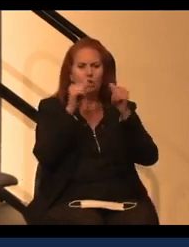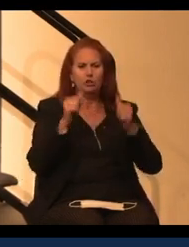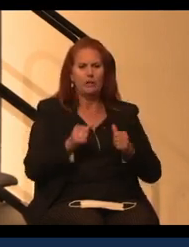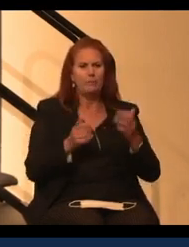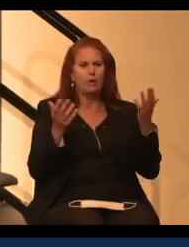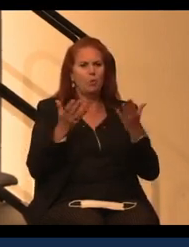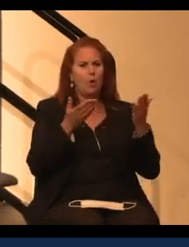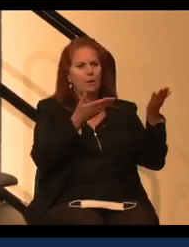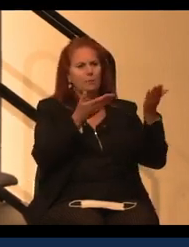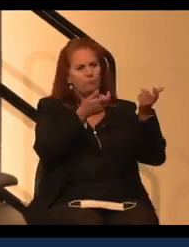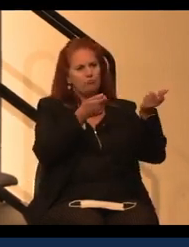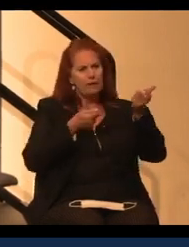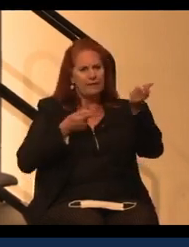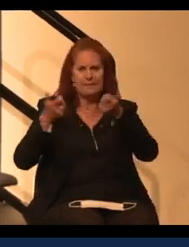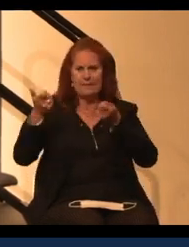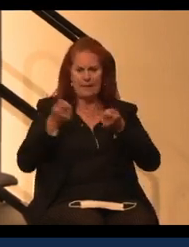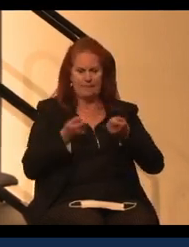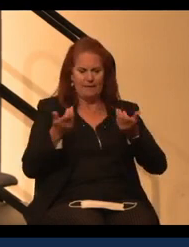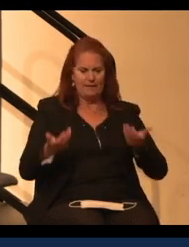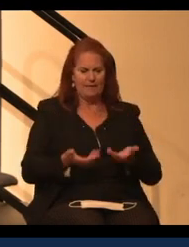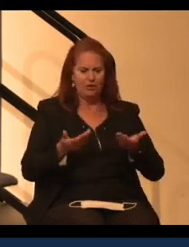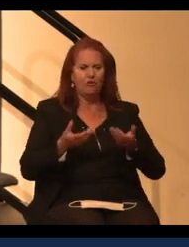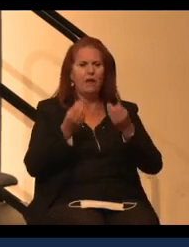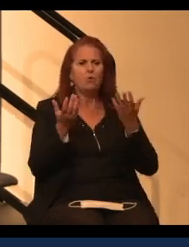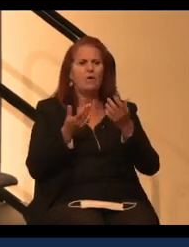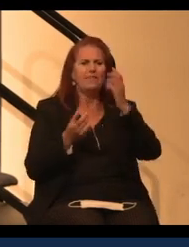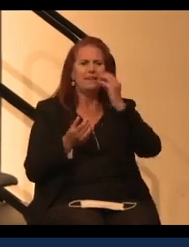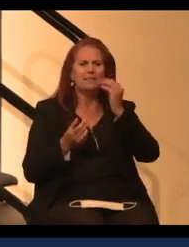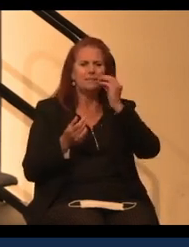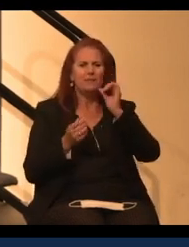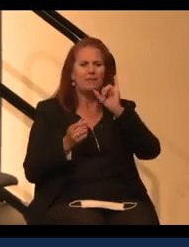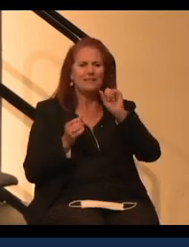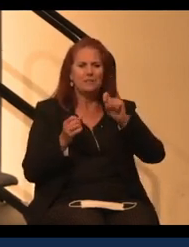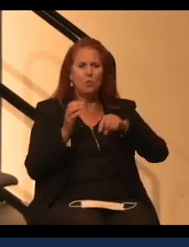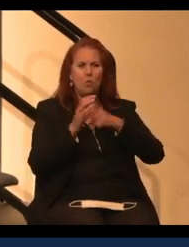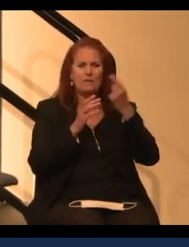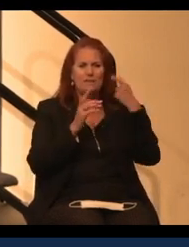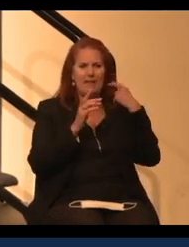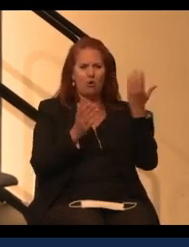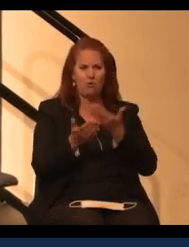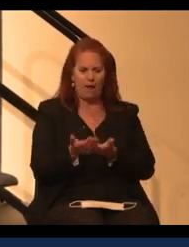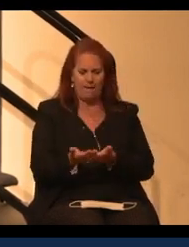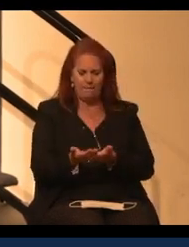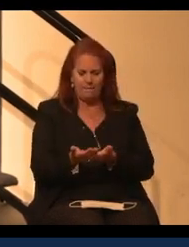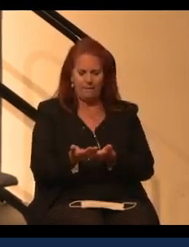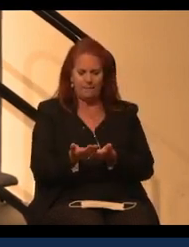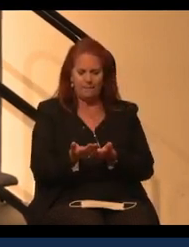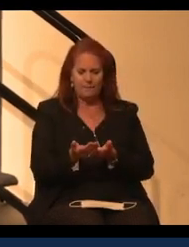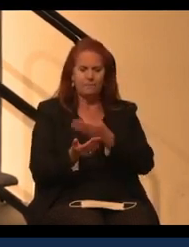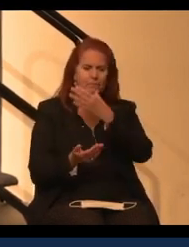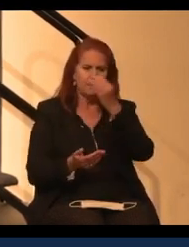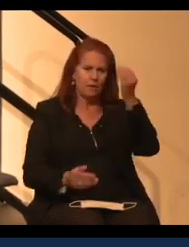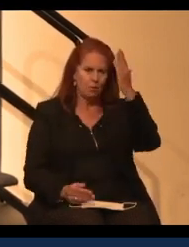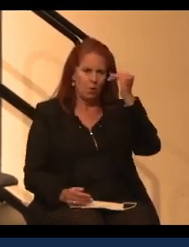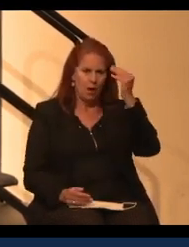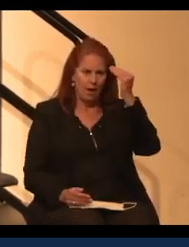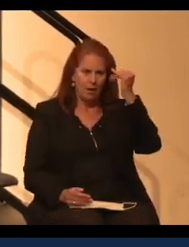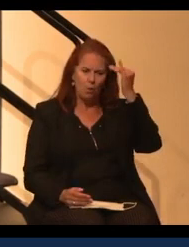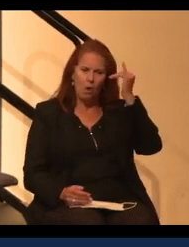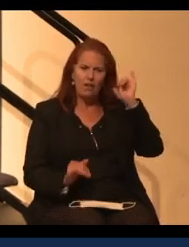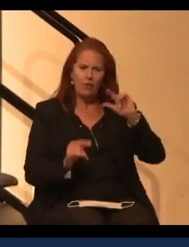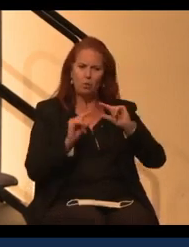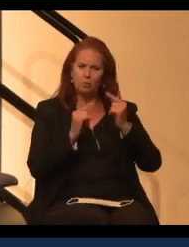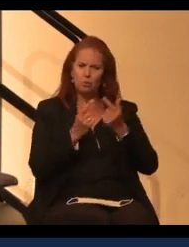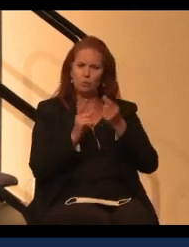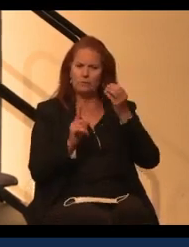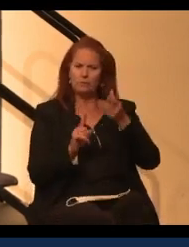what brings them here, but also what they experience once they arrive. And then why? Why these groups in particular?